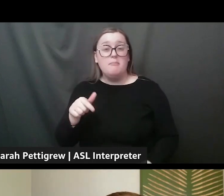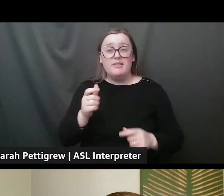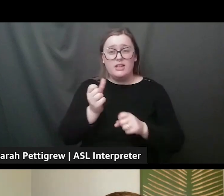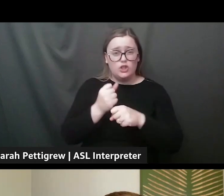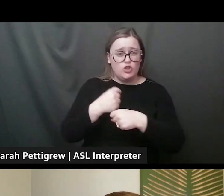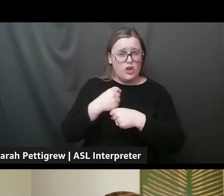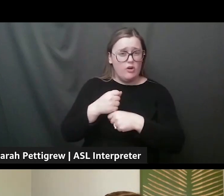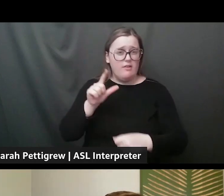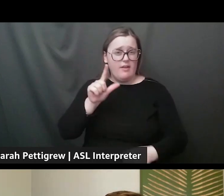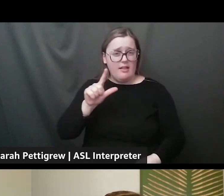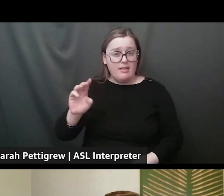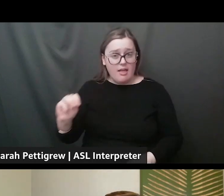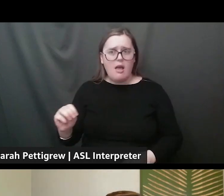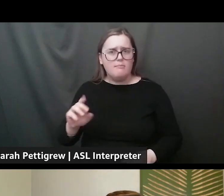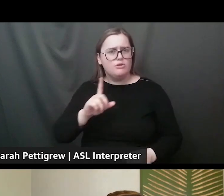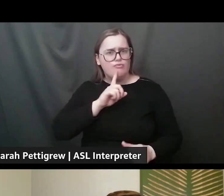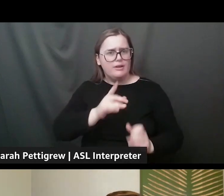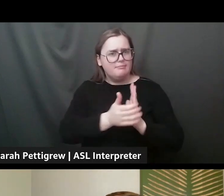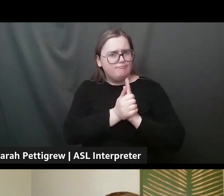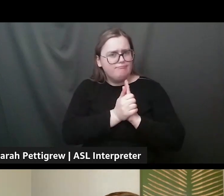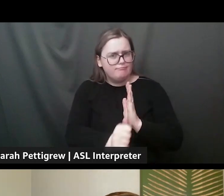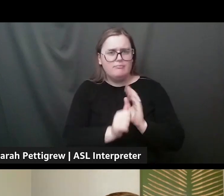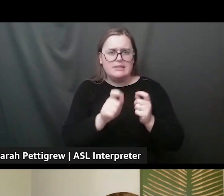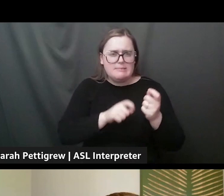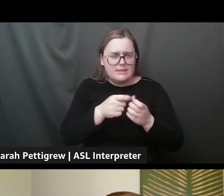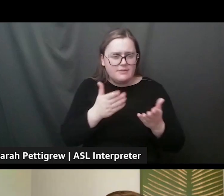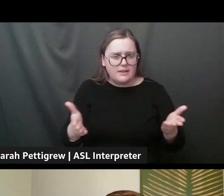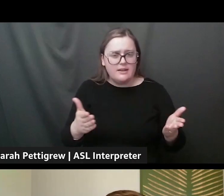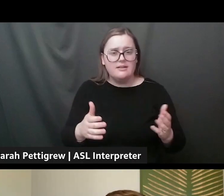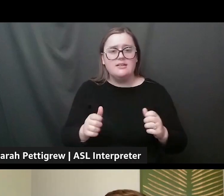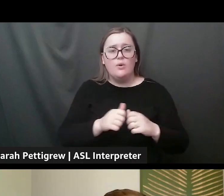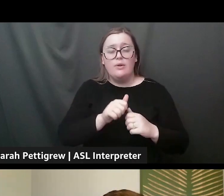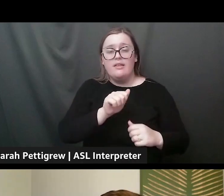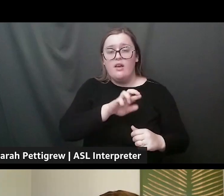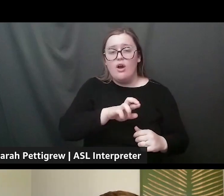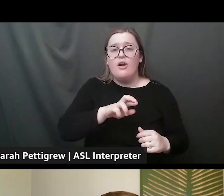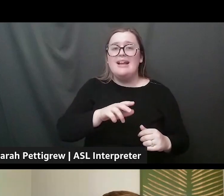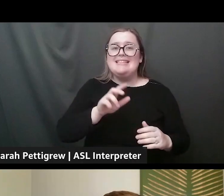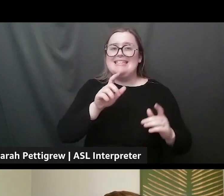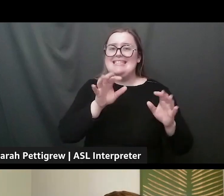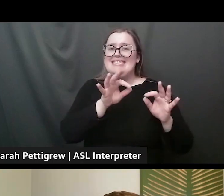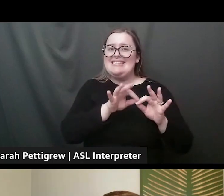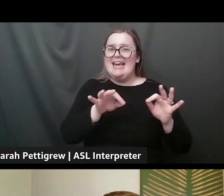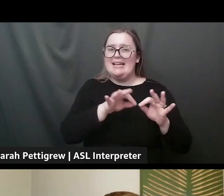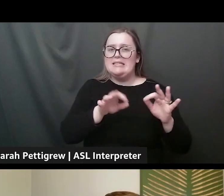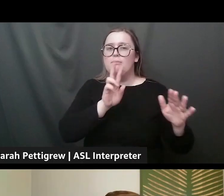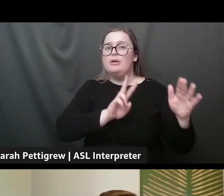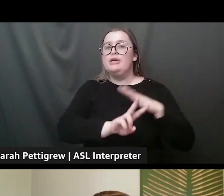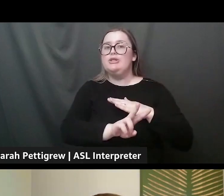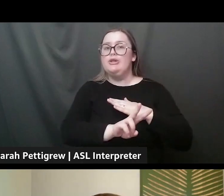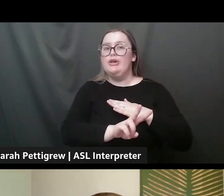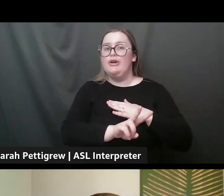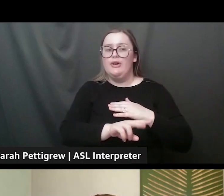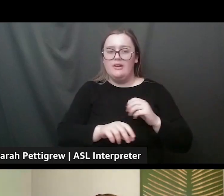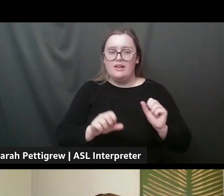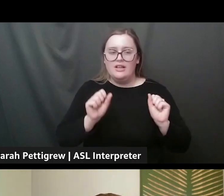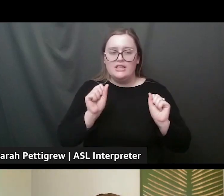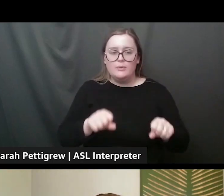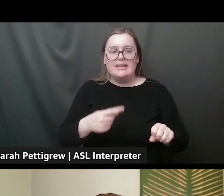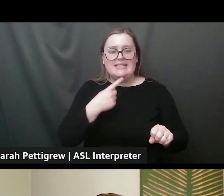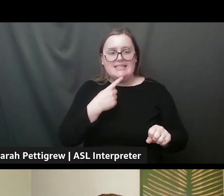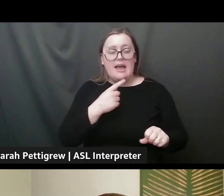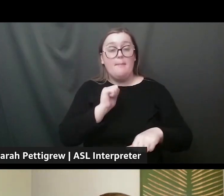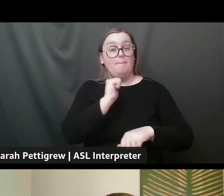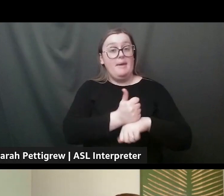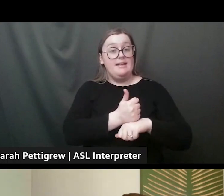at certain things, and so like fundamentally, what they are is a text predictor. So they can say, hey, based on text that's come in